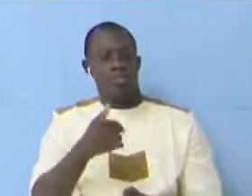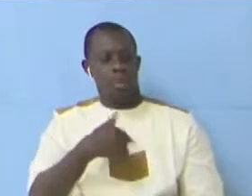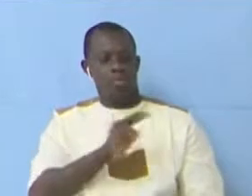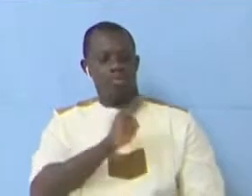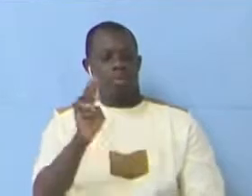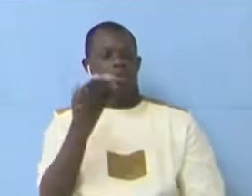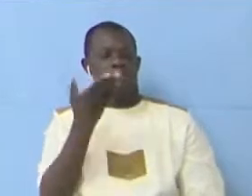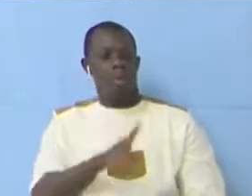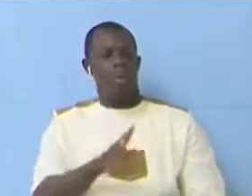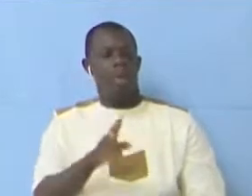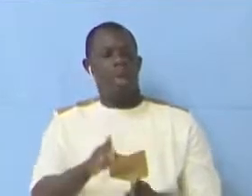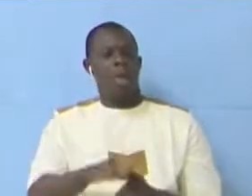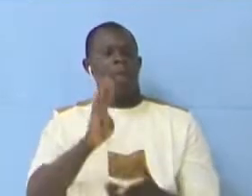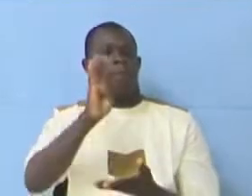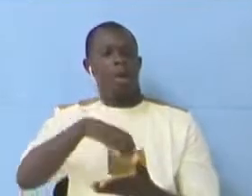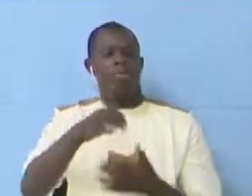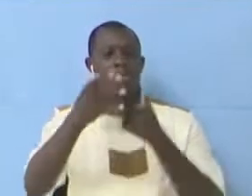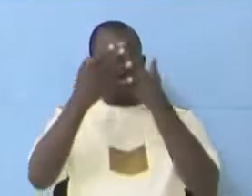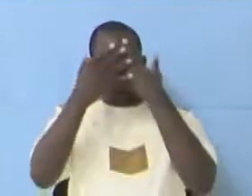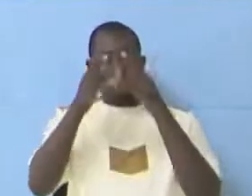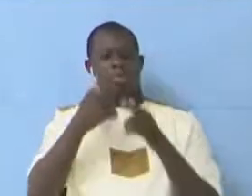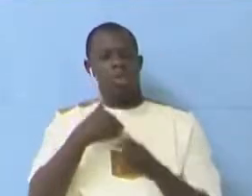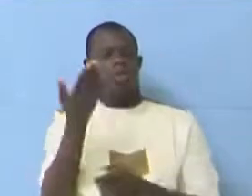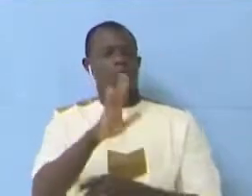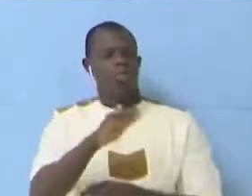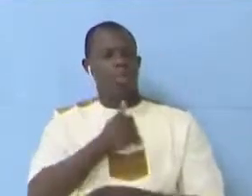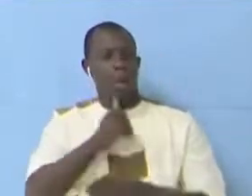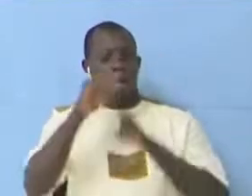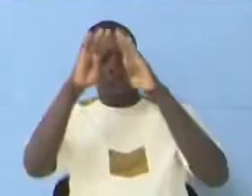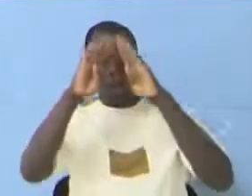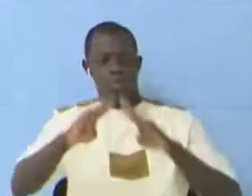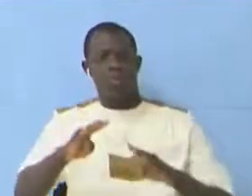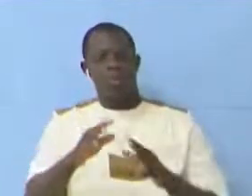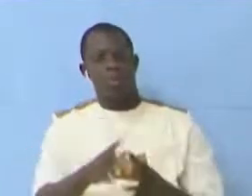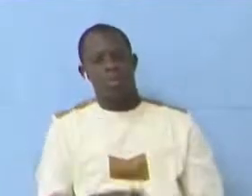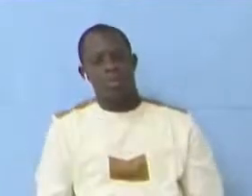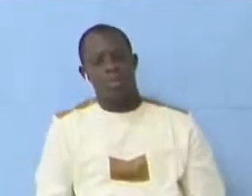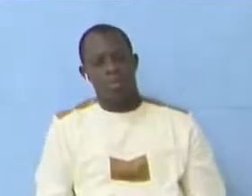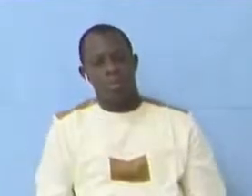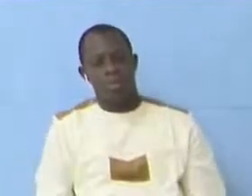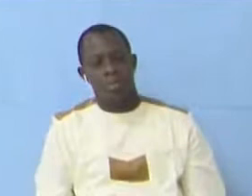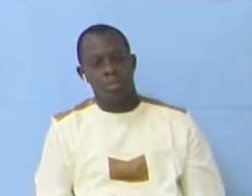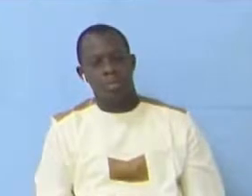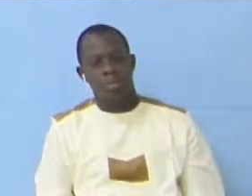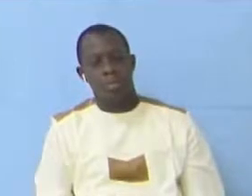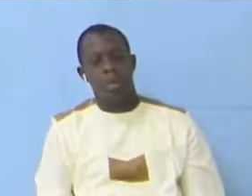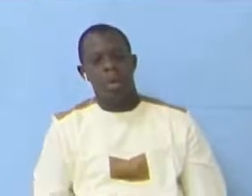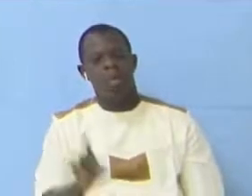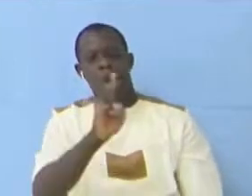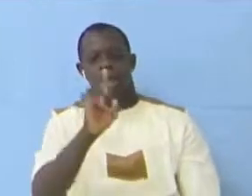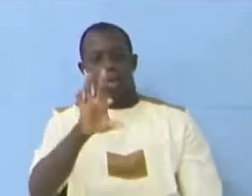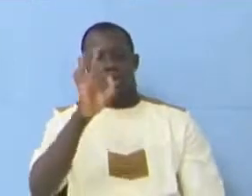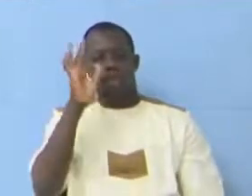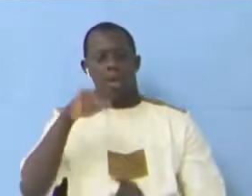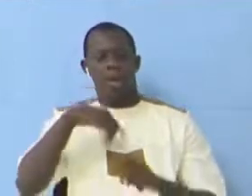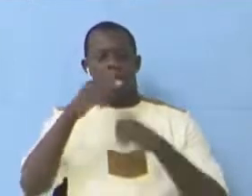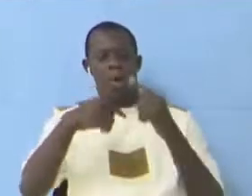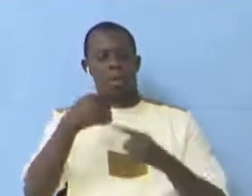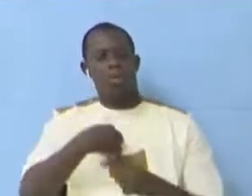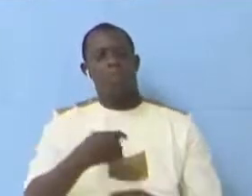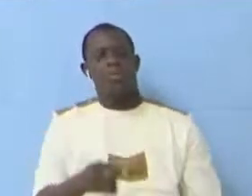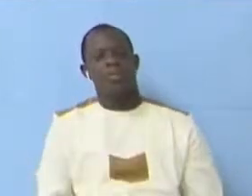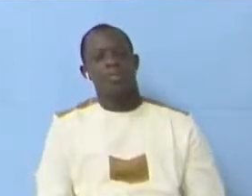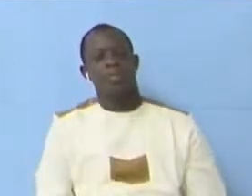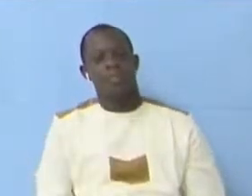from my house. Ci la jóg na taxaw ne leen man jógee ko ma Mile 2 man suma kër laa jógee. What's the decision about me? Lan mooy dogal bi ci